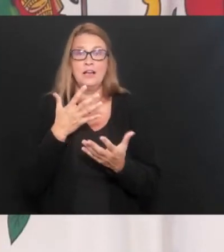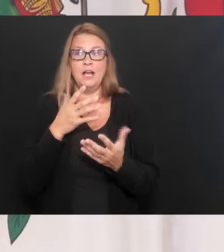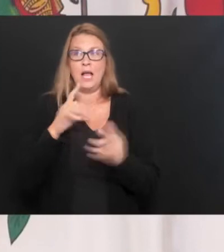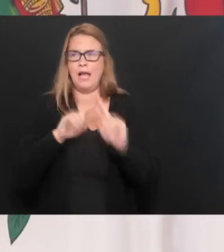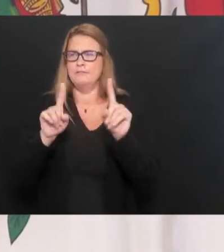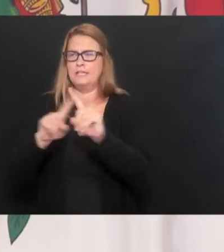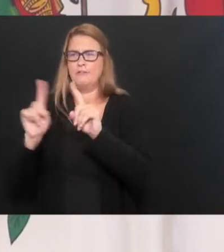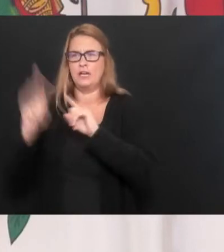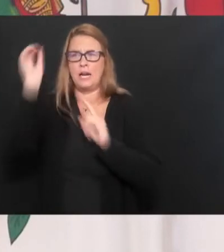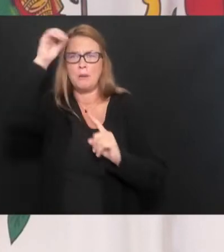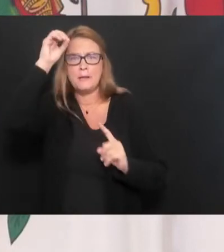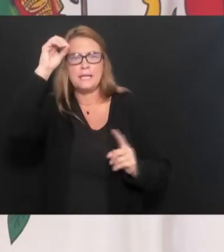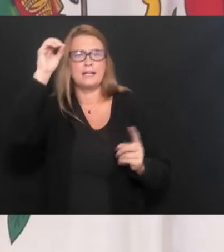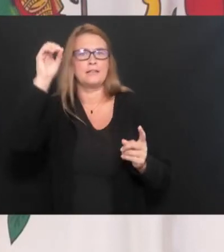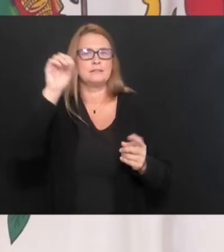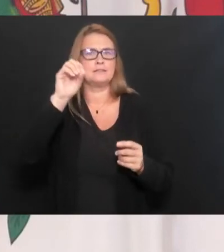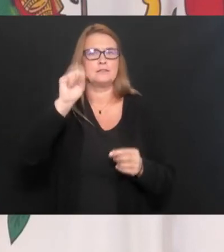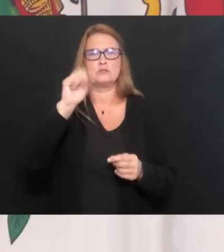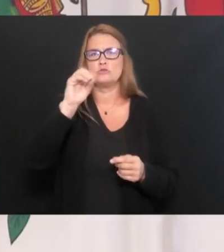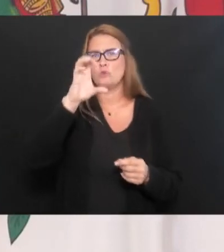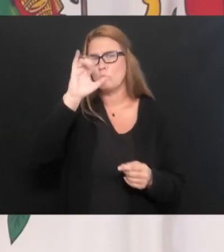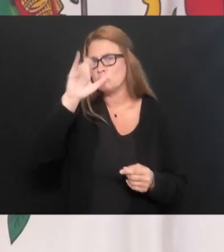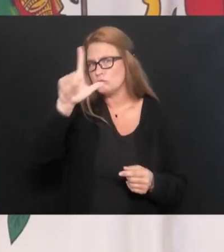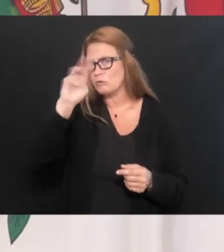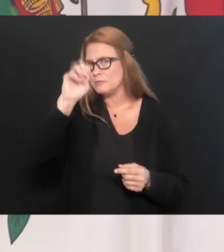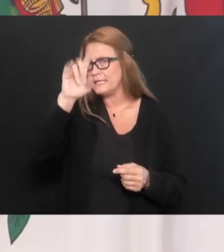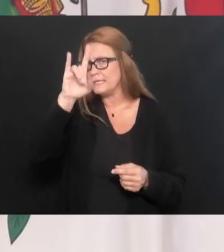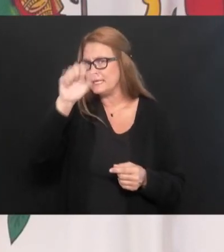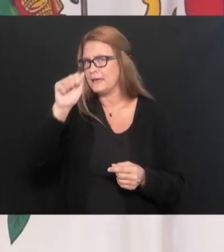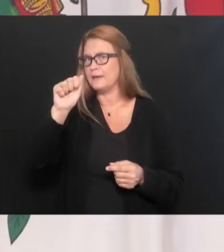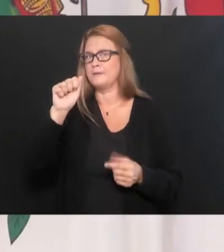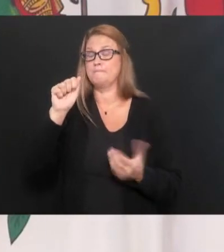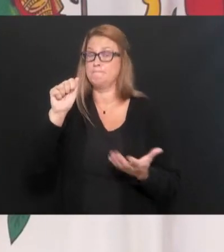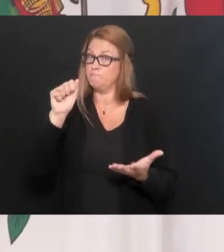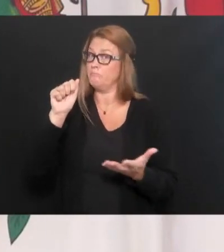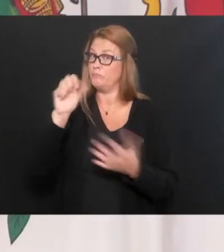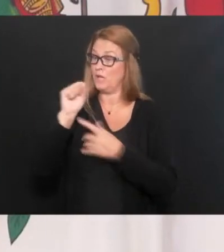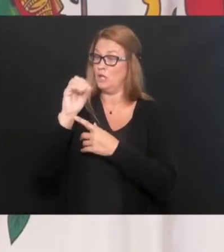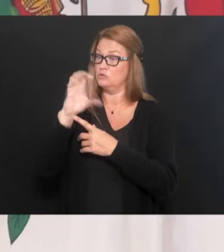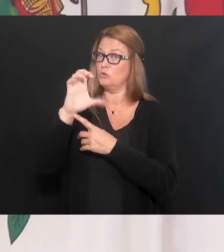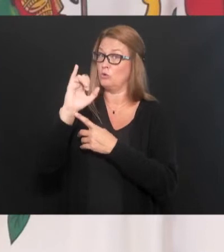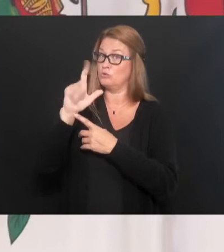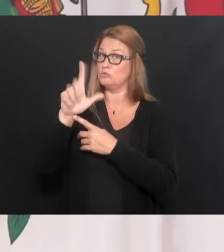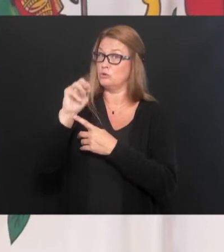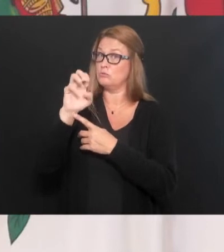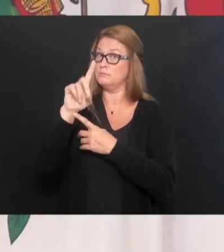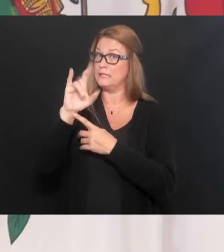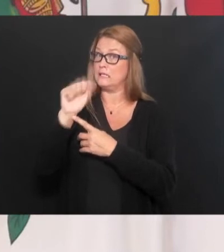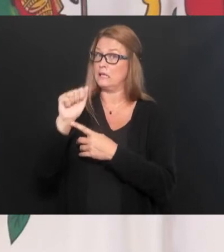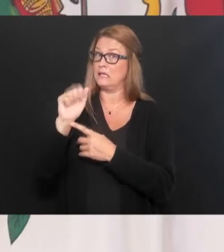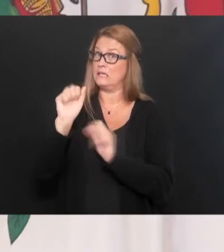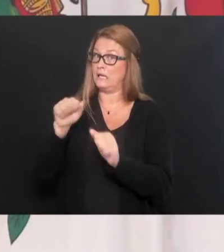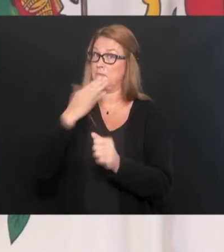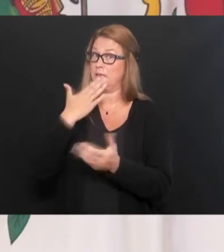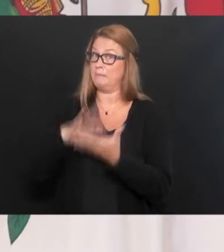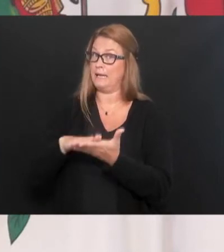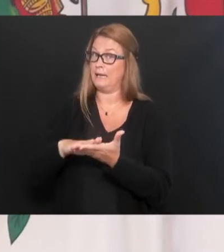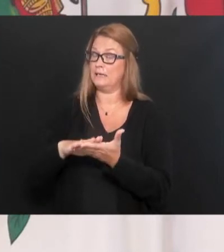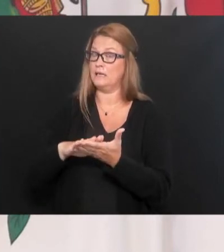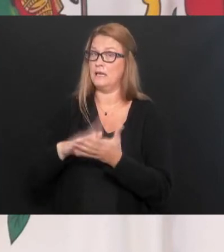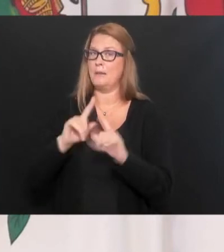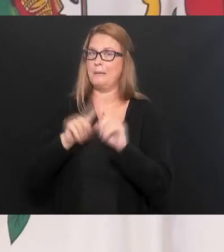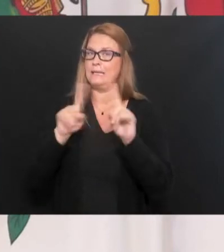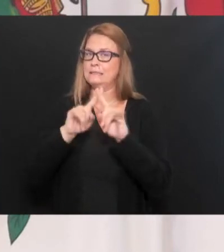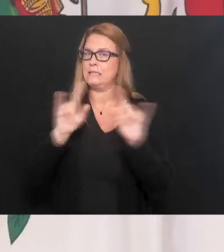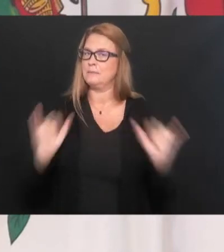opinions or social media or whatever it may be. And social media does a lot for us, but at the same time, it